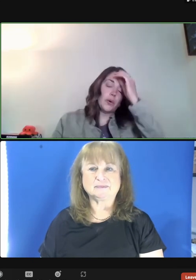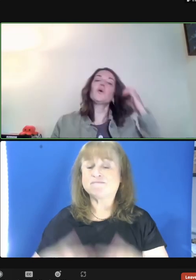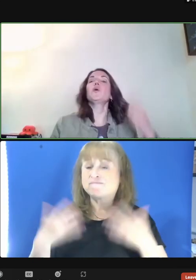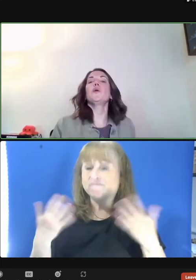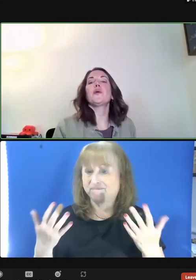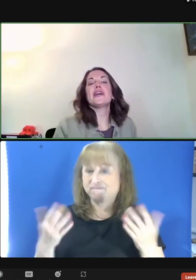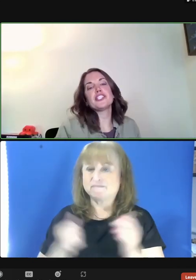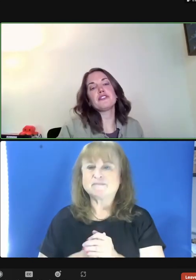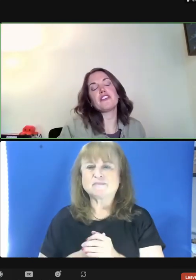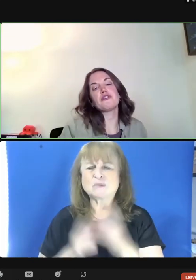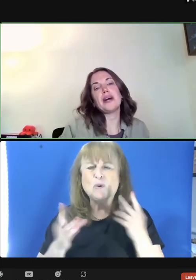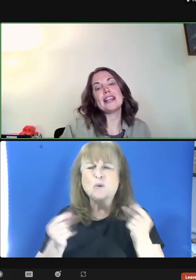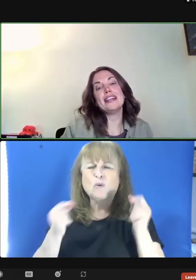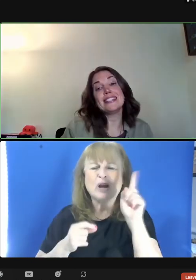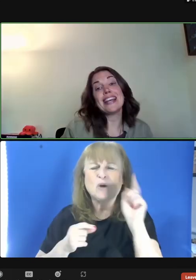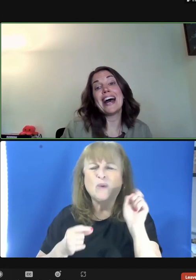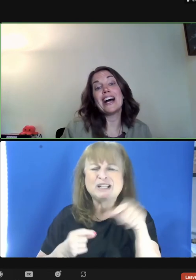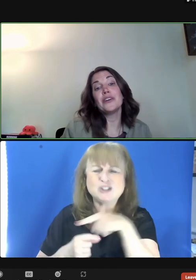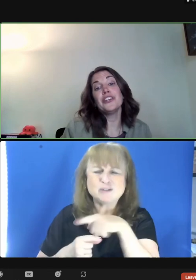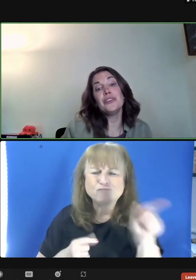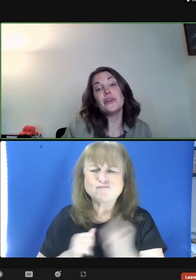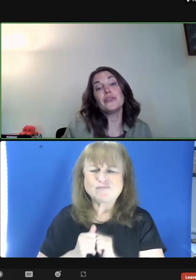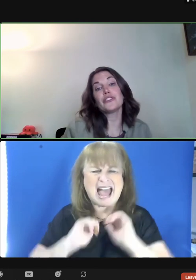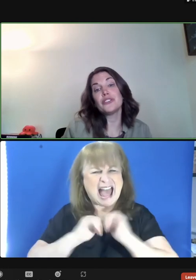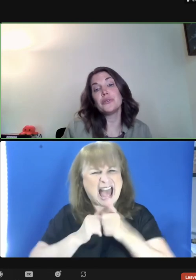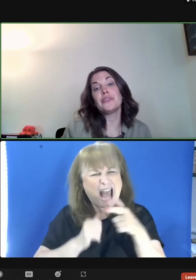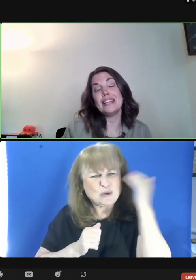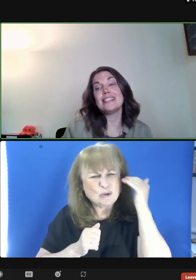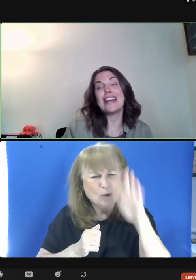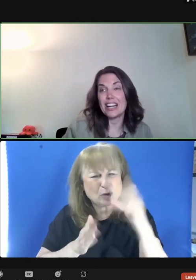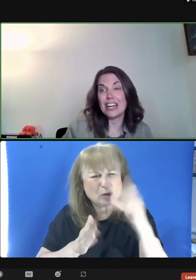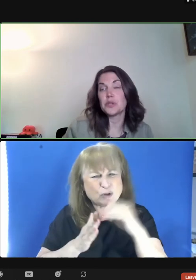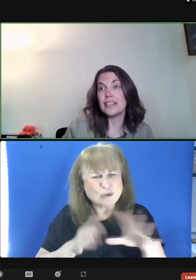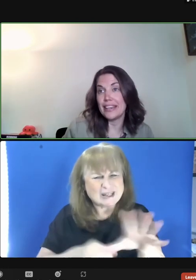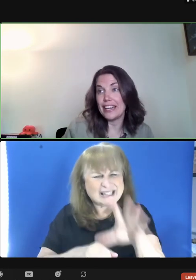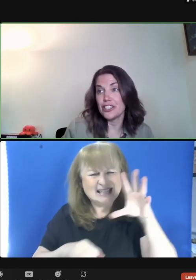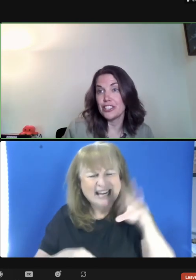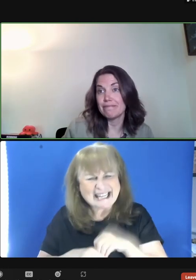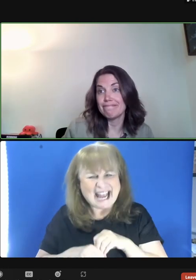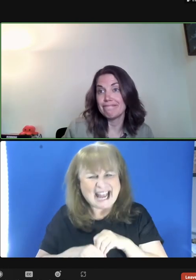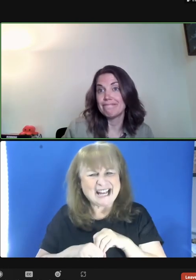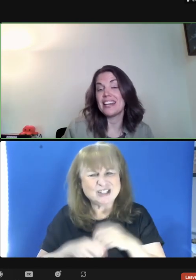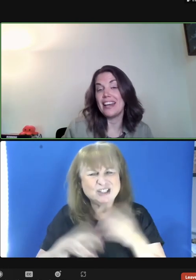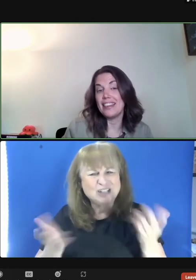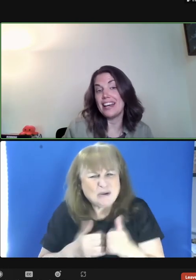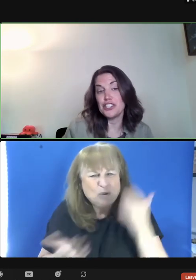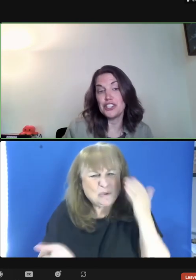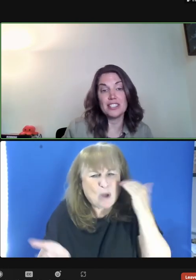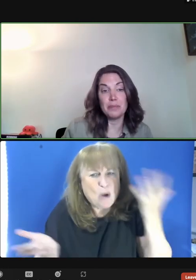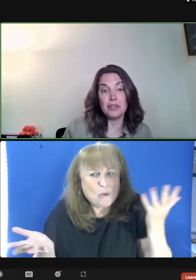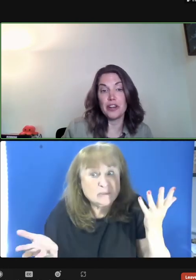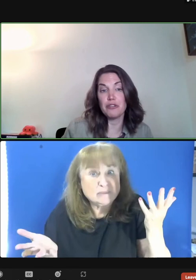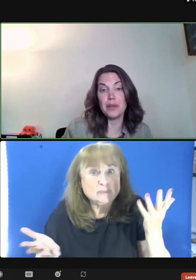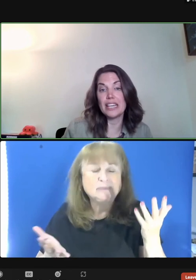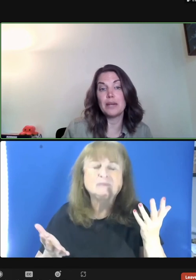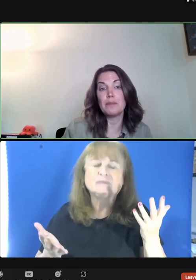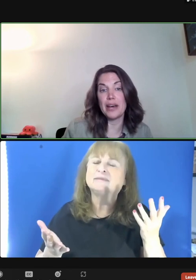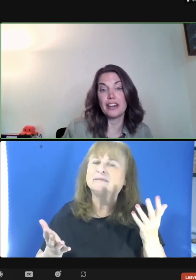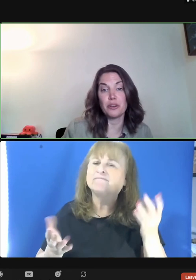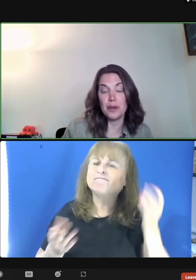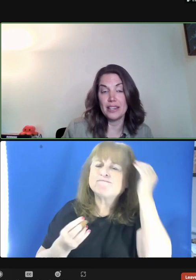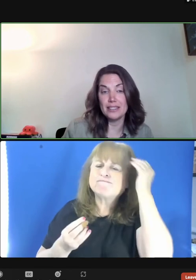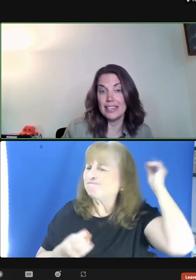So, quick question for everybody is, how do you know your student is actually engaged? And that's just something for